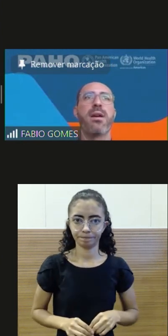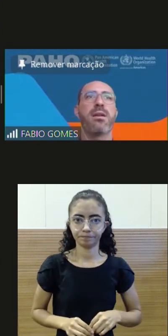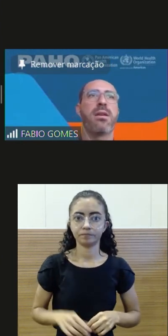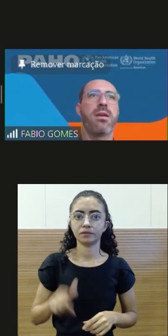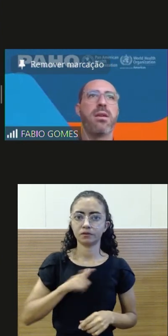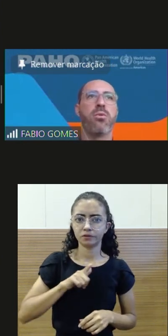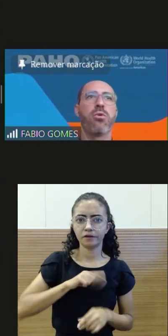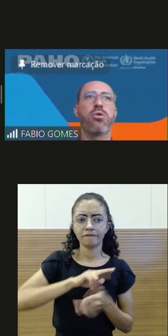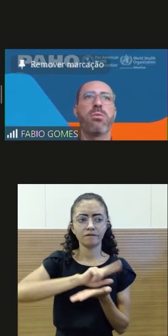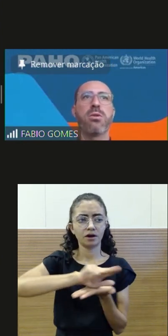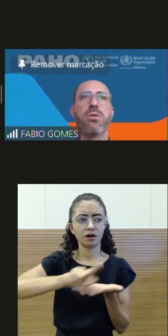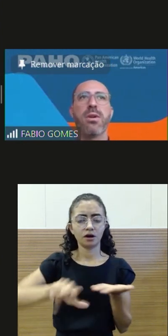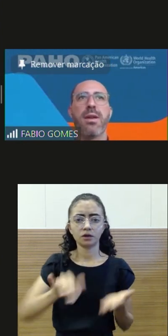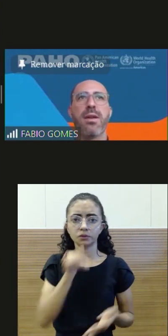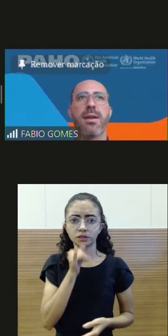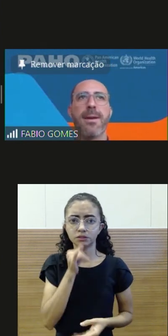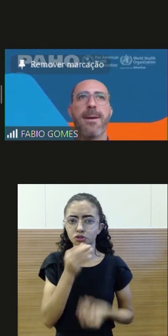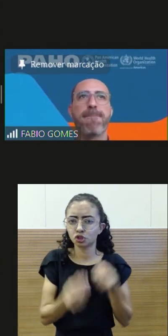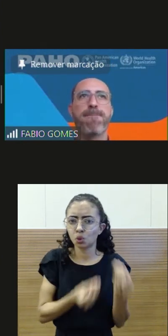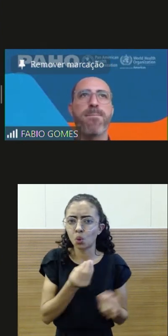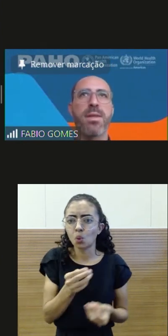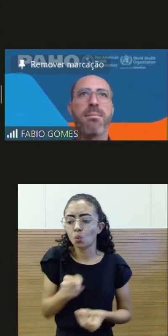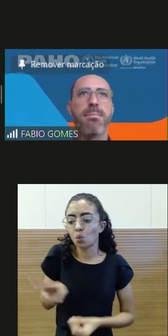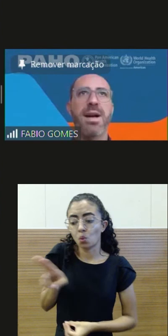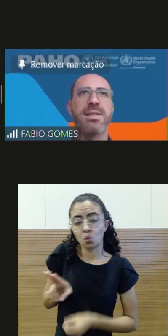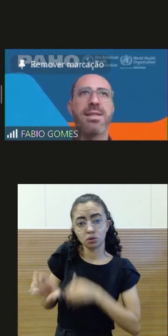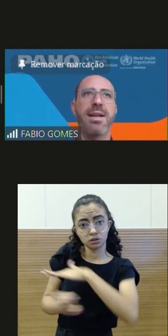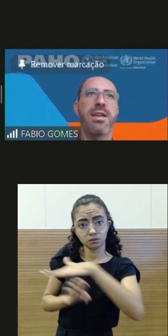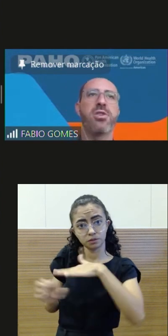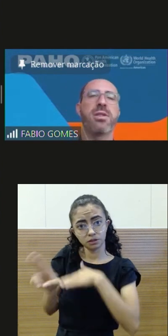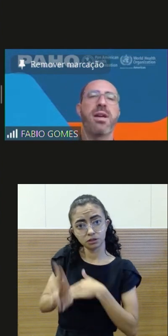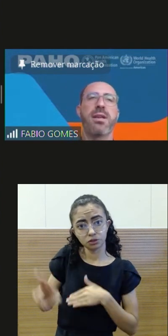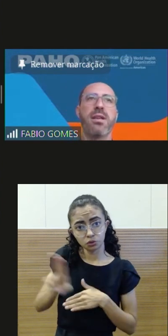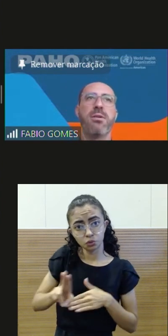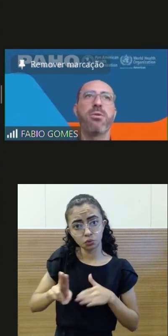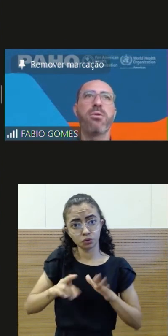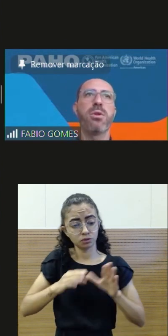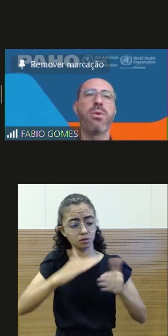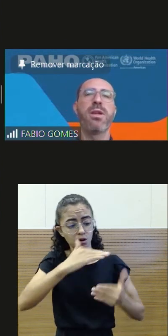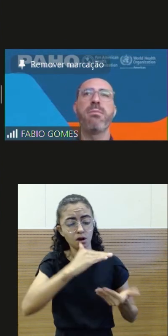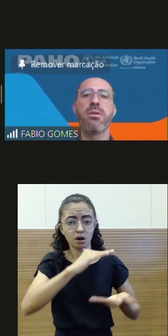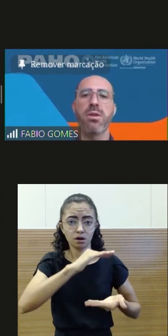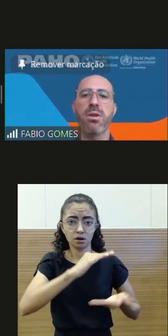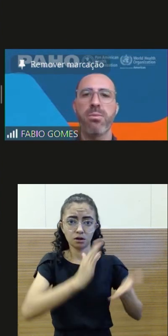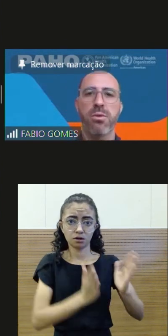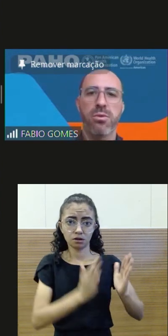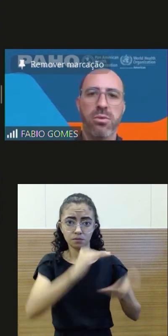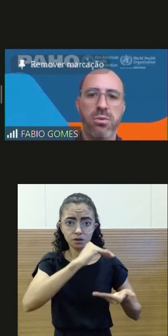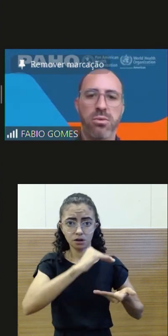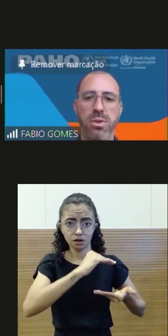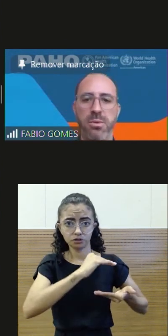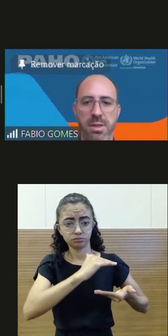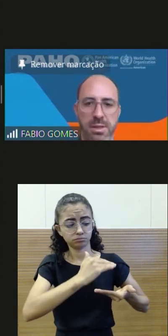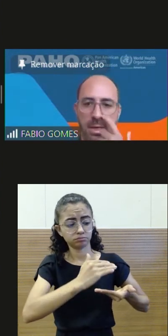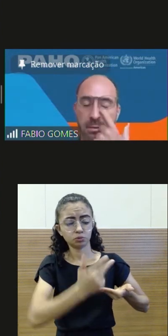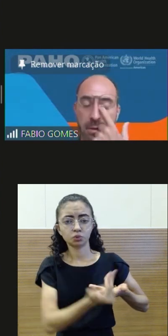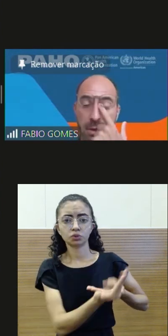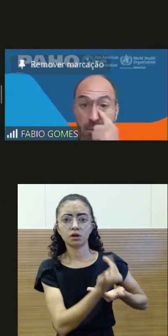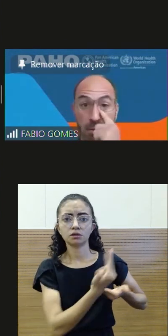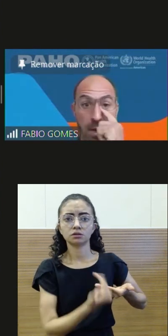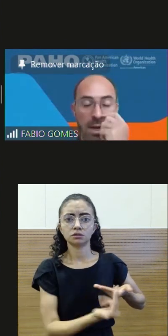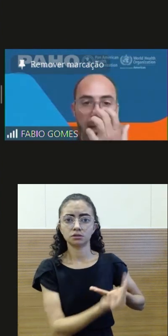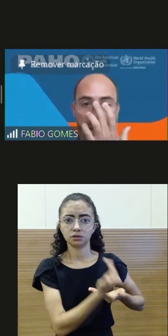We have various examples in how labeling is used so that the consumer might believe that that product